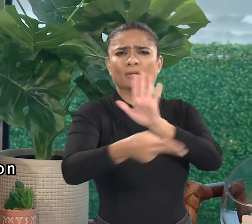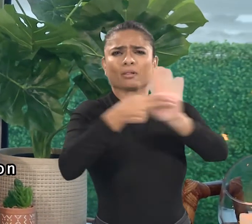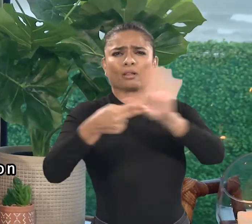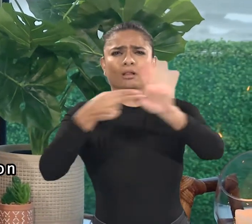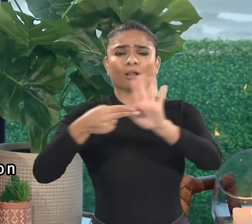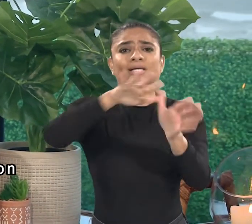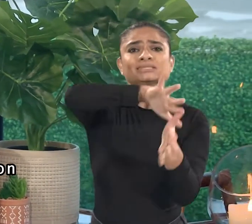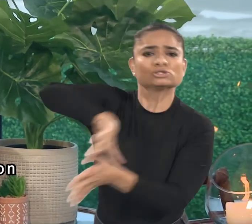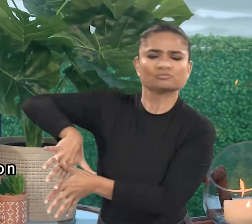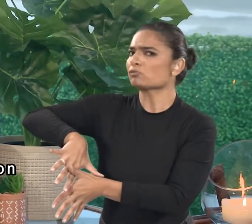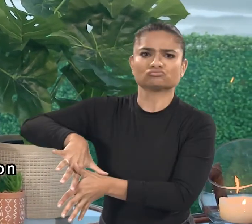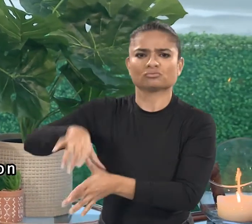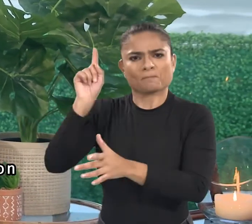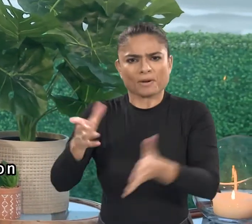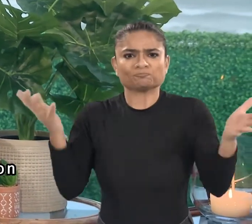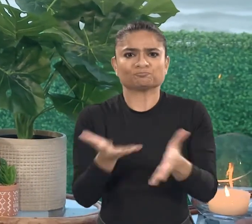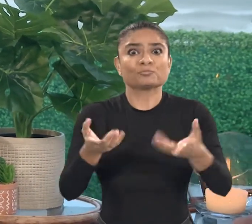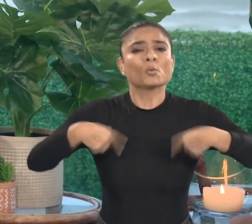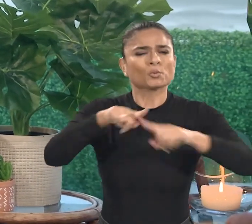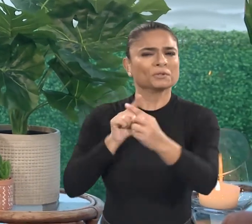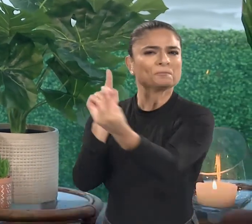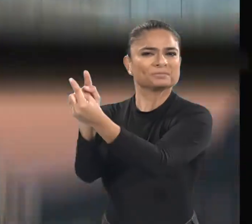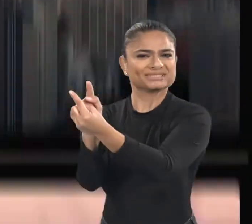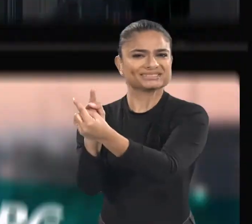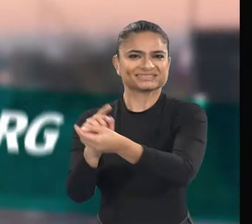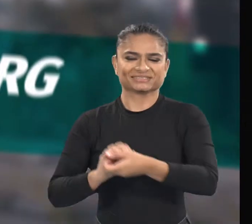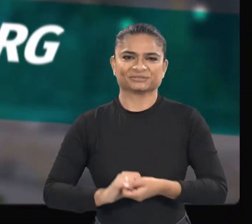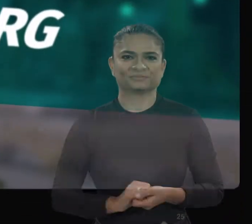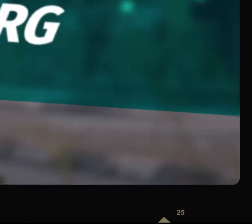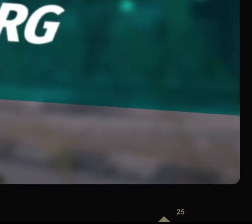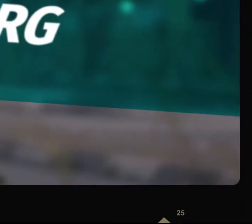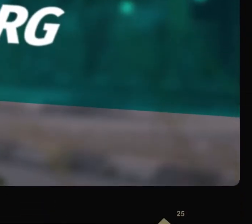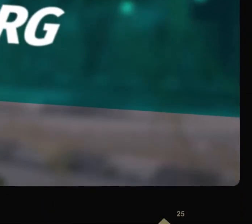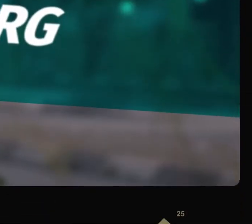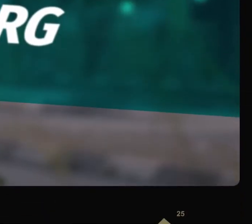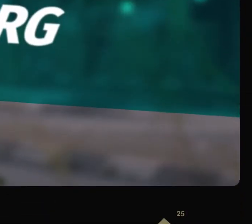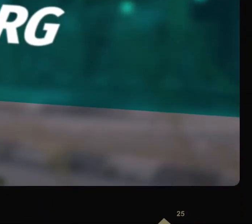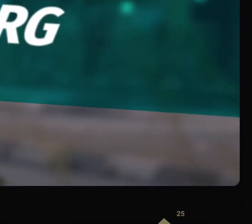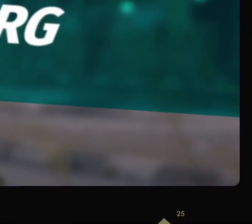stigma and discrimination in South African communities. Let's meet him.